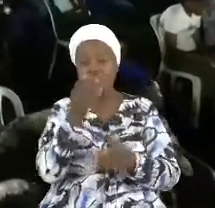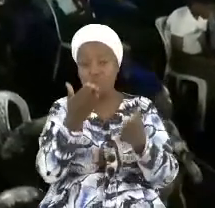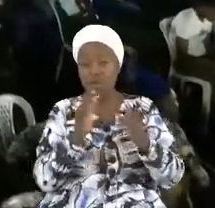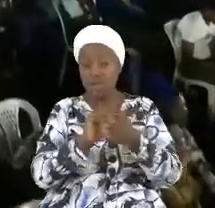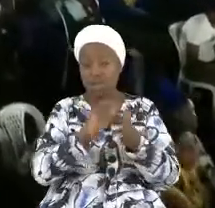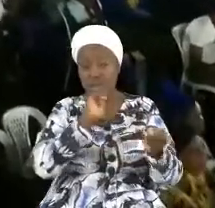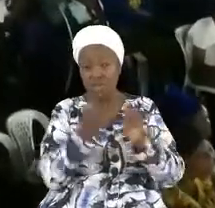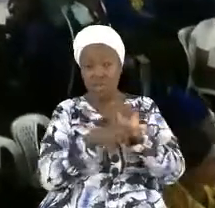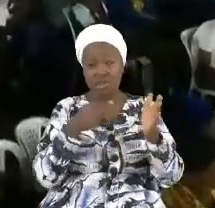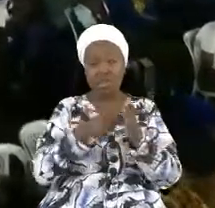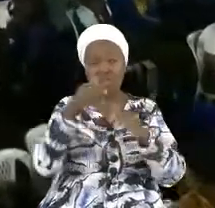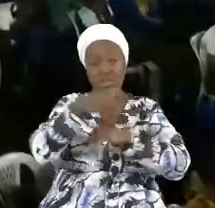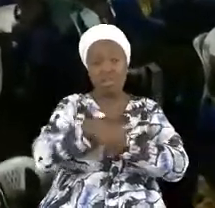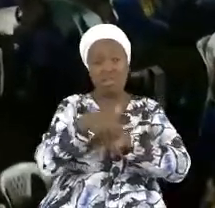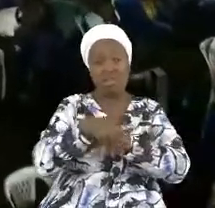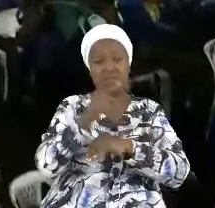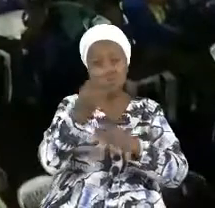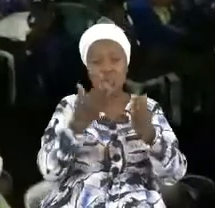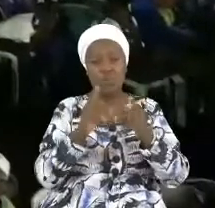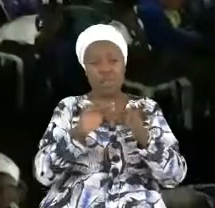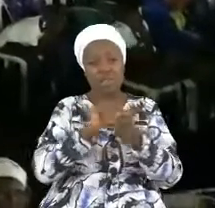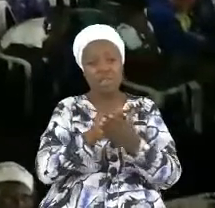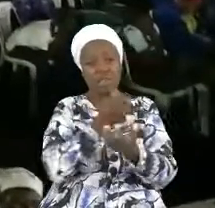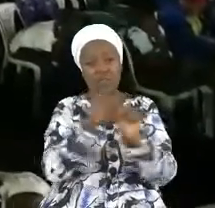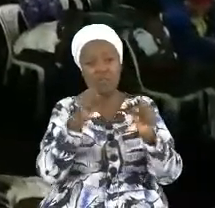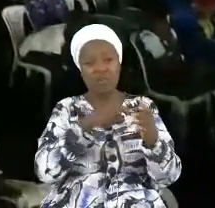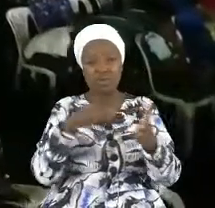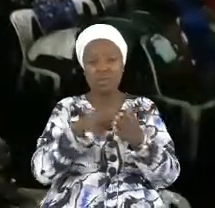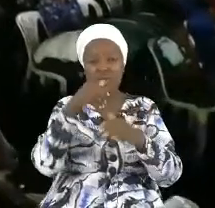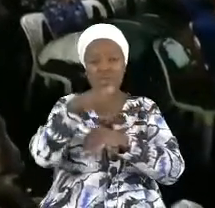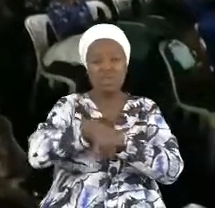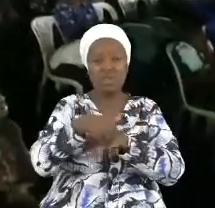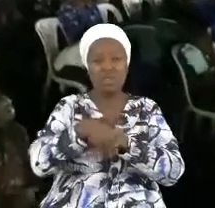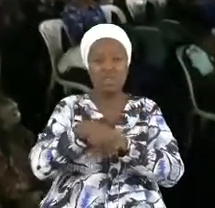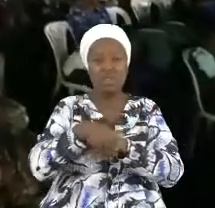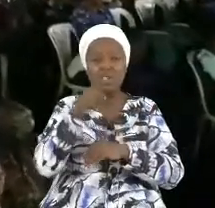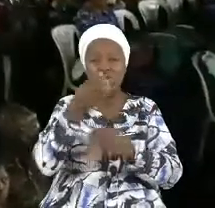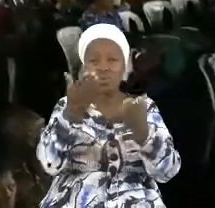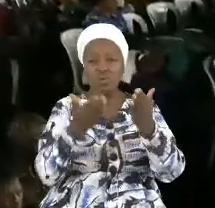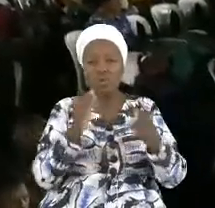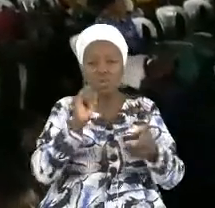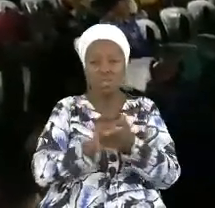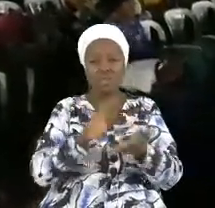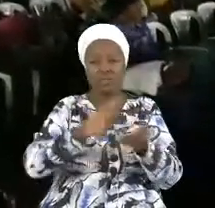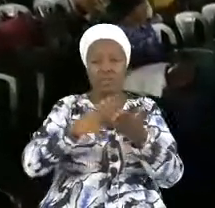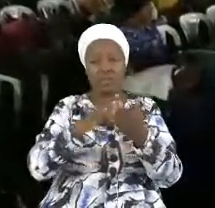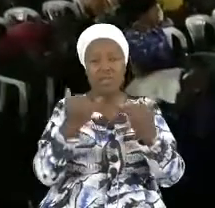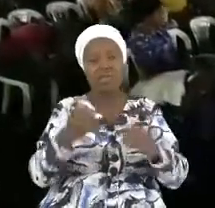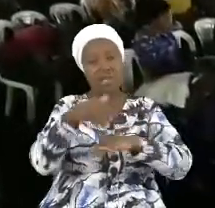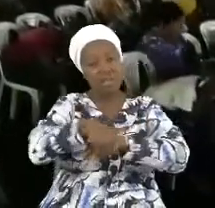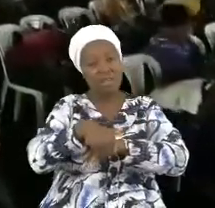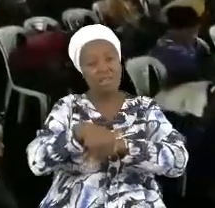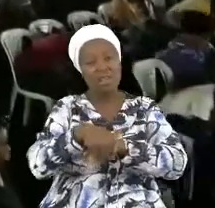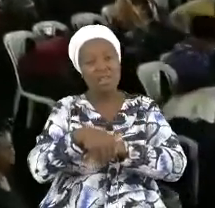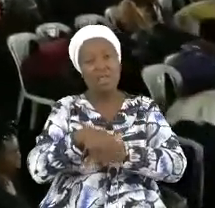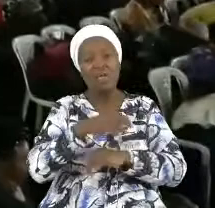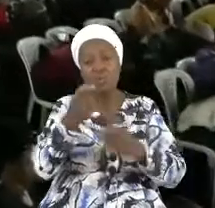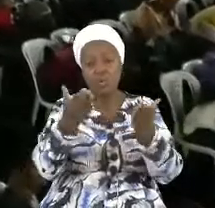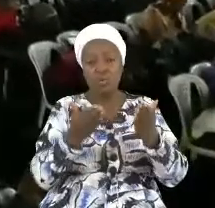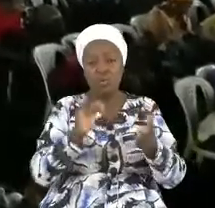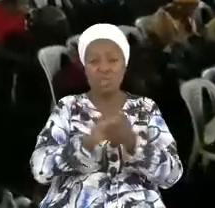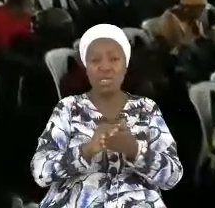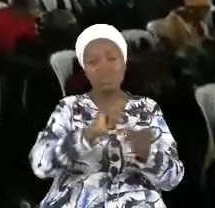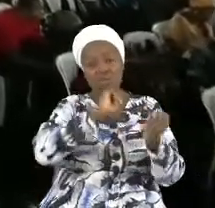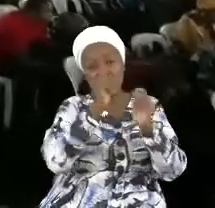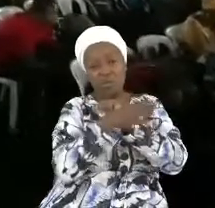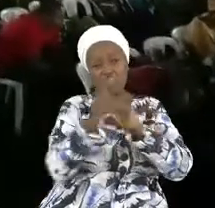tonight. You want that salvation tonight. You want that forgiveness tonight. You want that transformation of